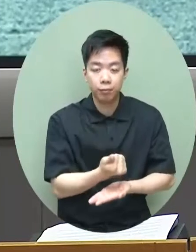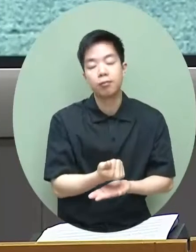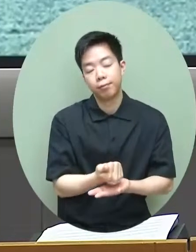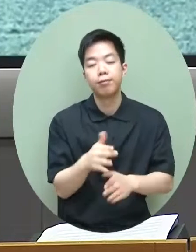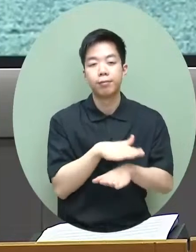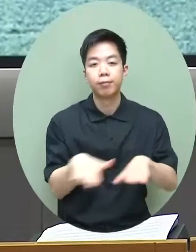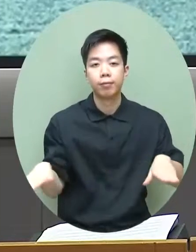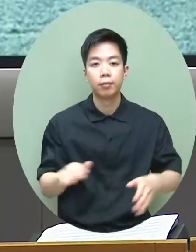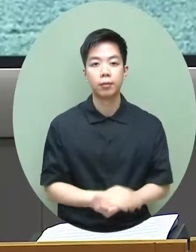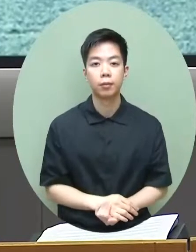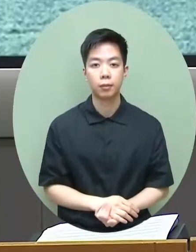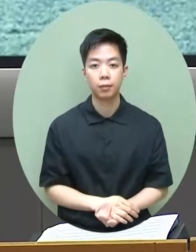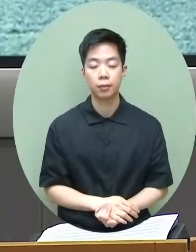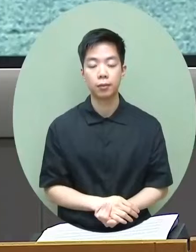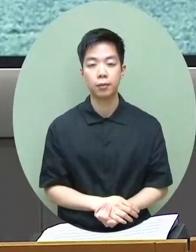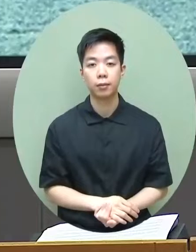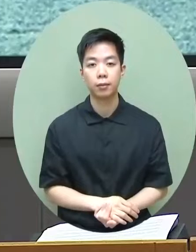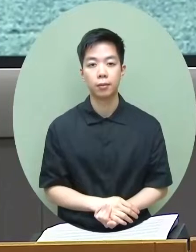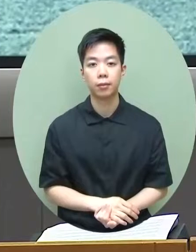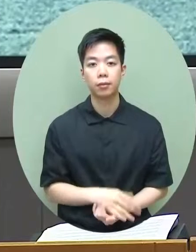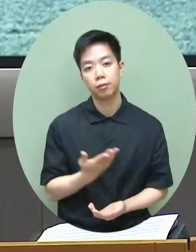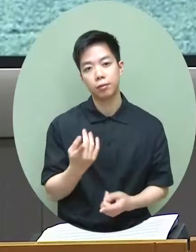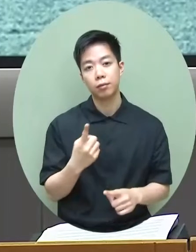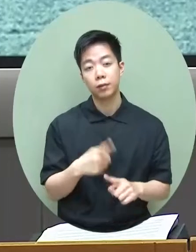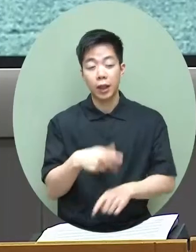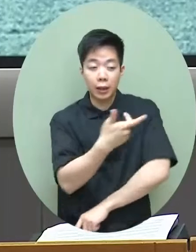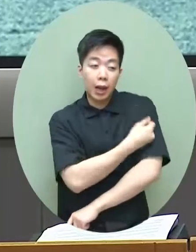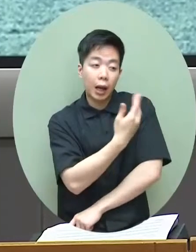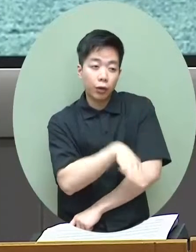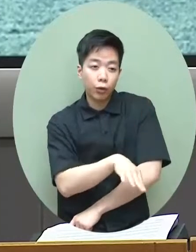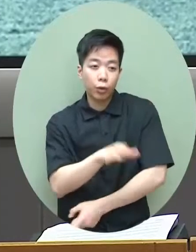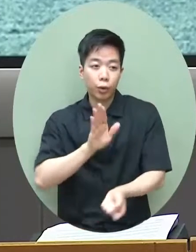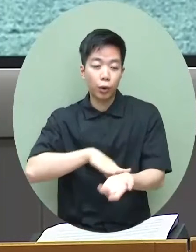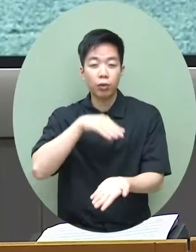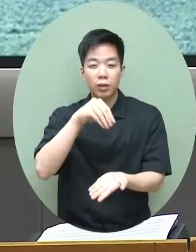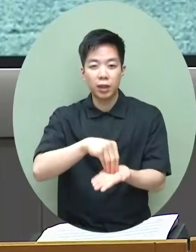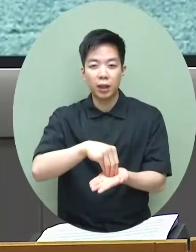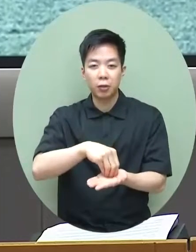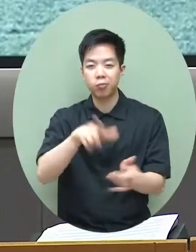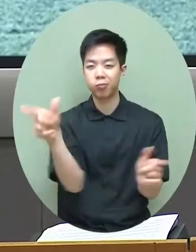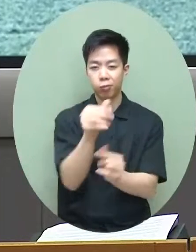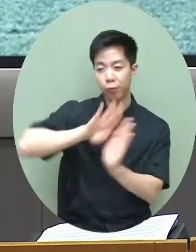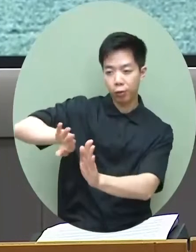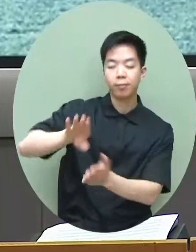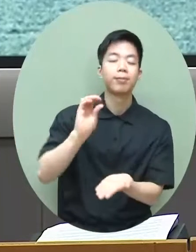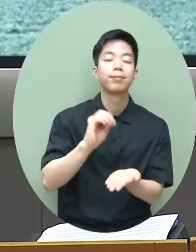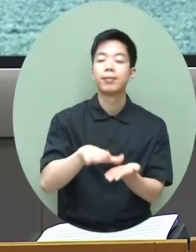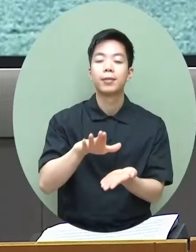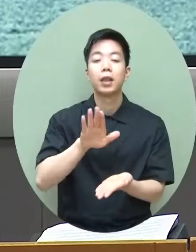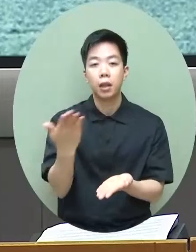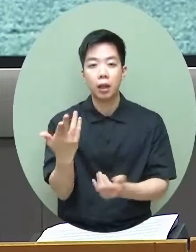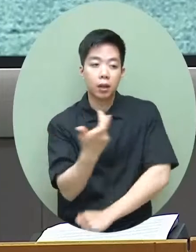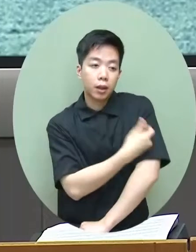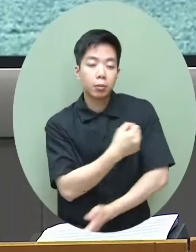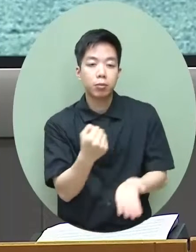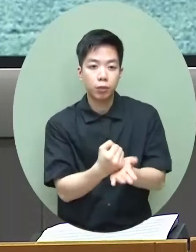relatively speaking. But of course, we're not talking about 100% protection. So I think vaccine pass should be